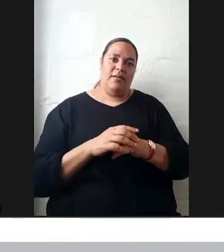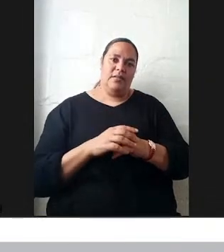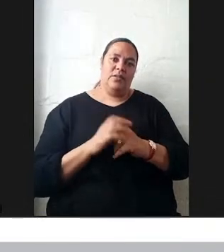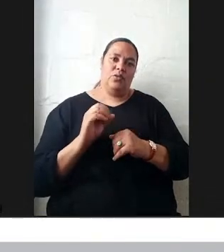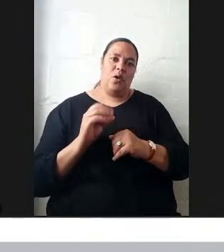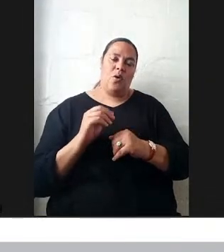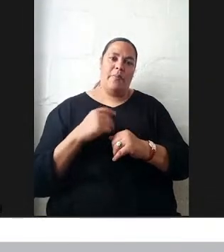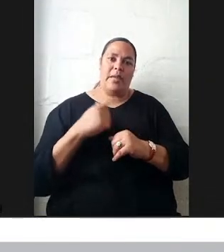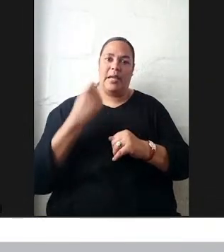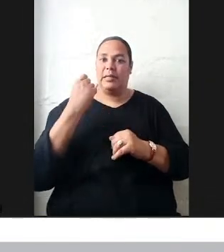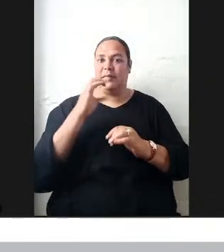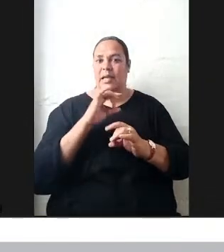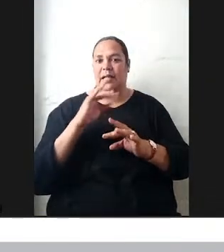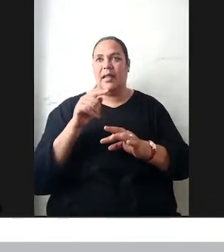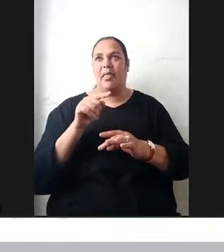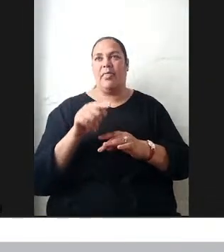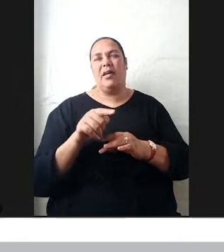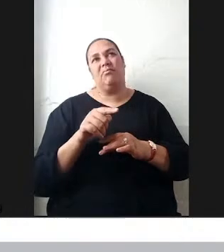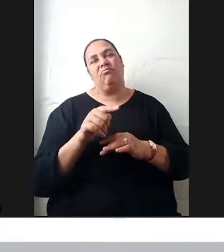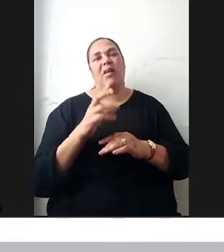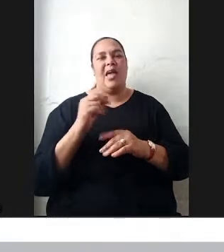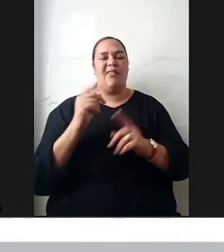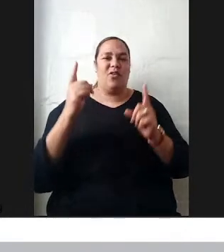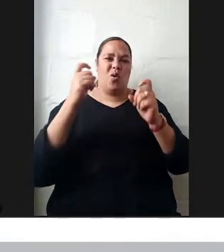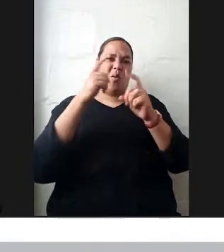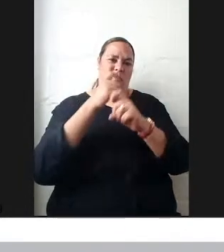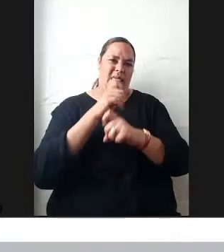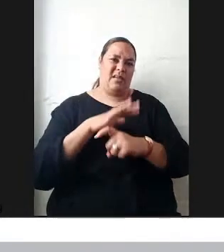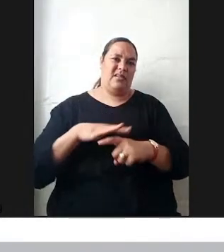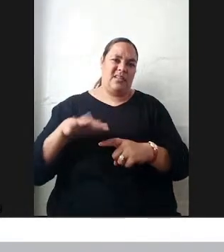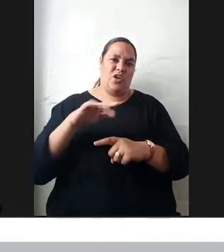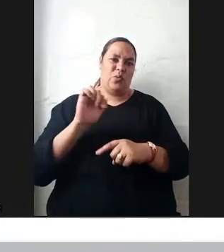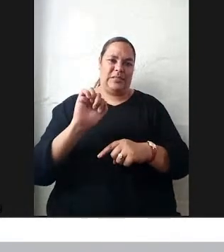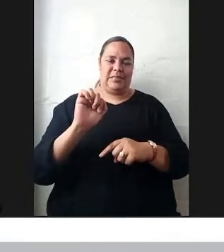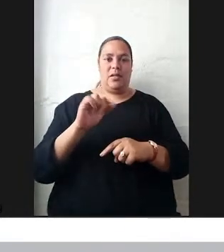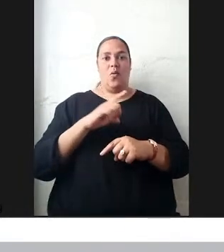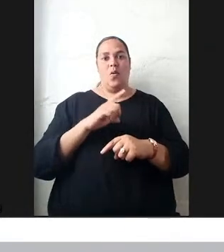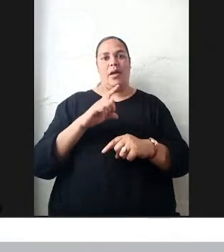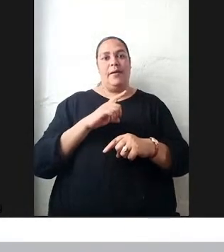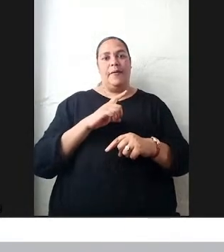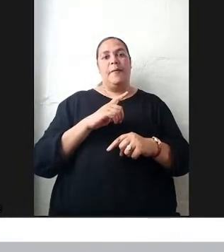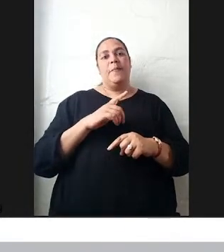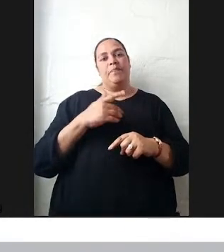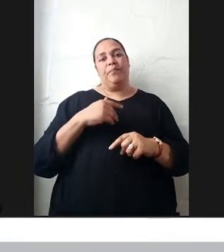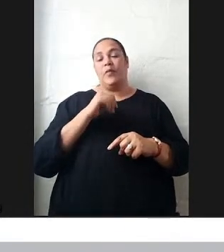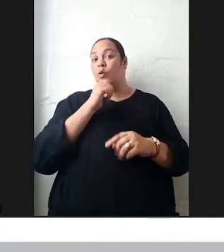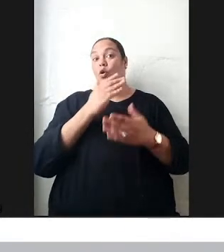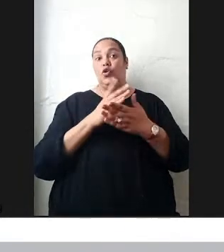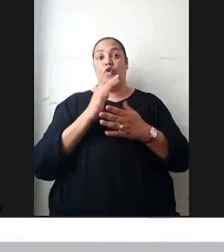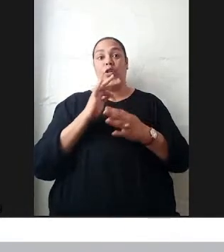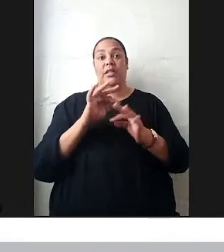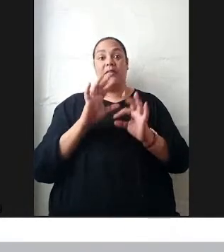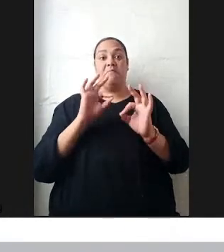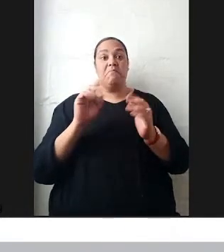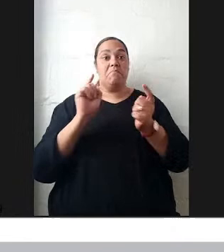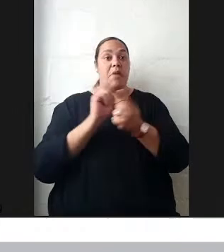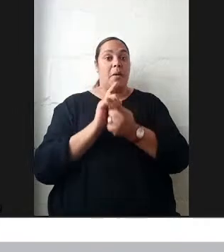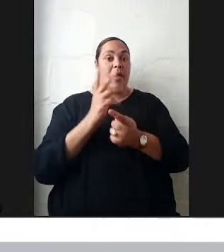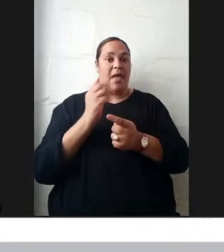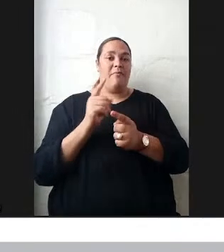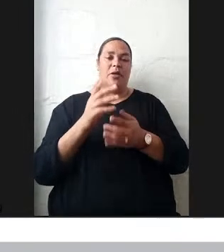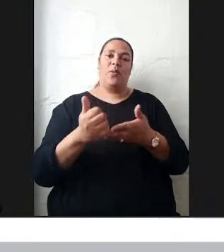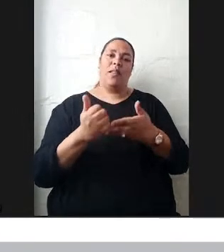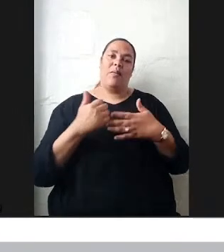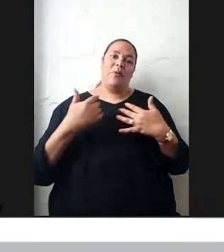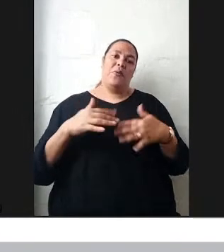understand that this is quite a complex area because, and I'm not sure if this has been addressed, so it would be helpful if you could